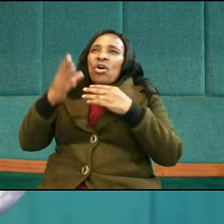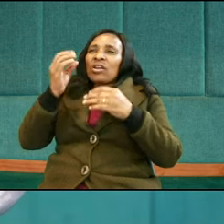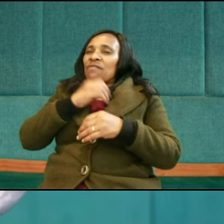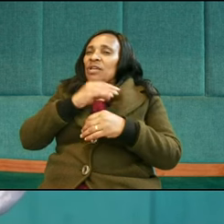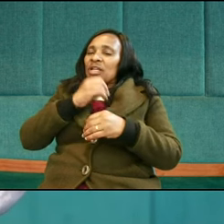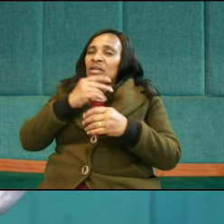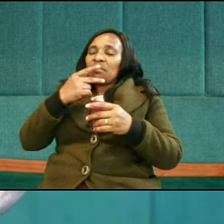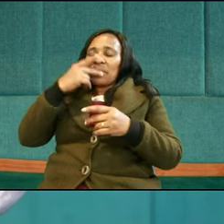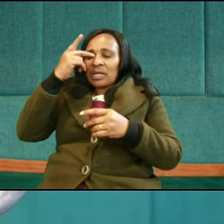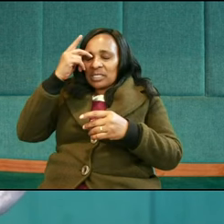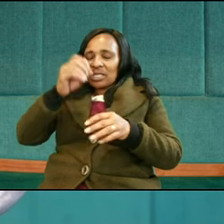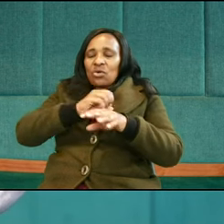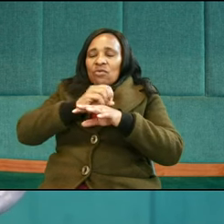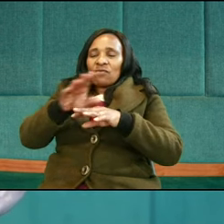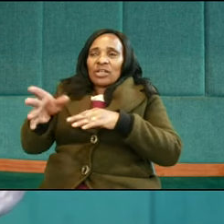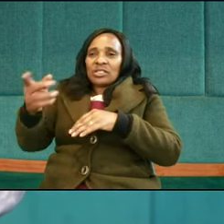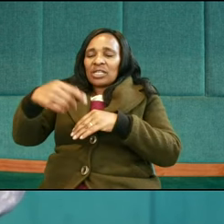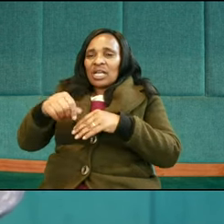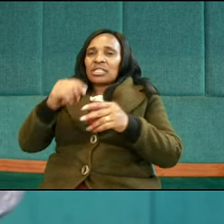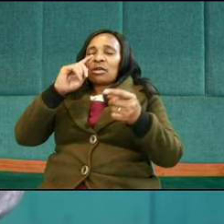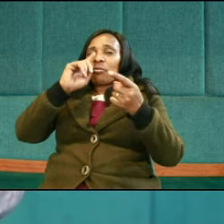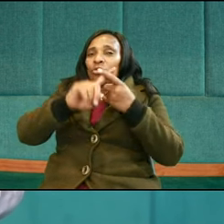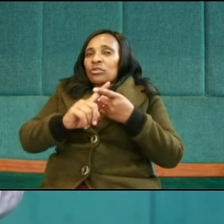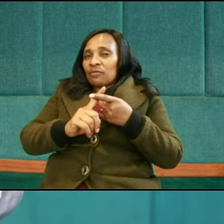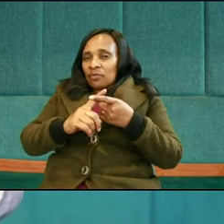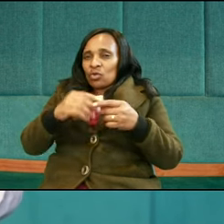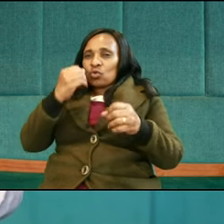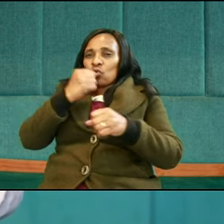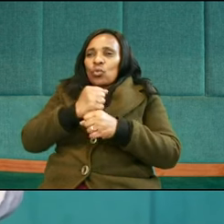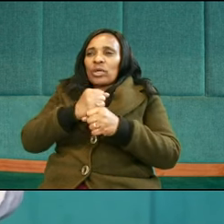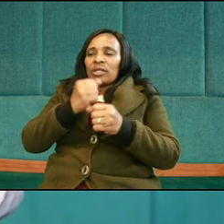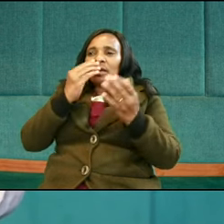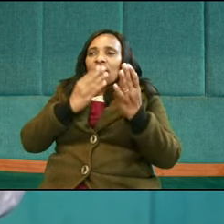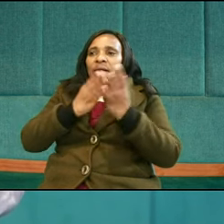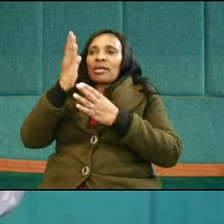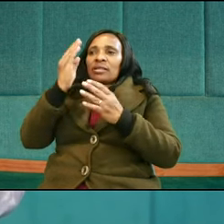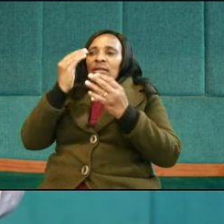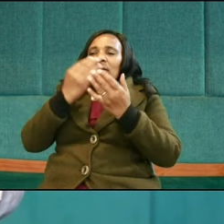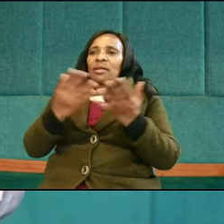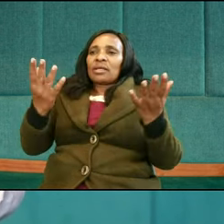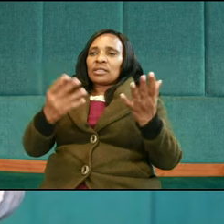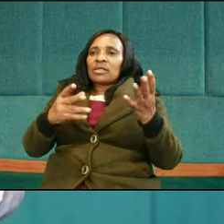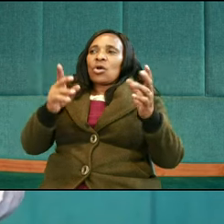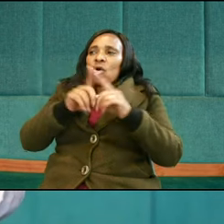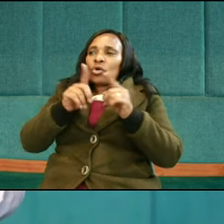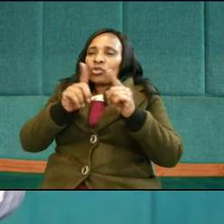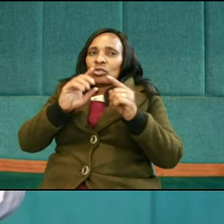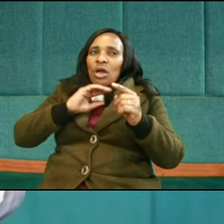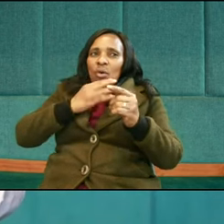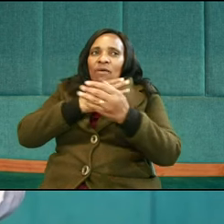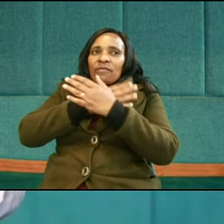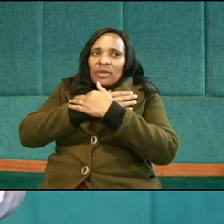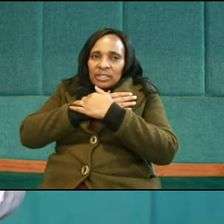they'll influence us positively into doing right things. And also our